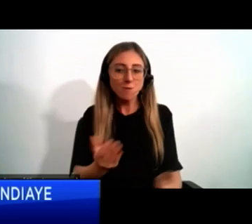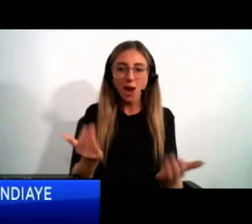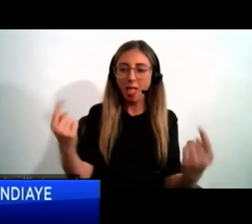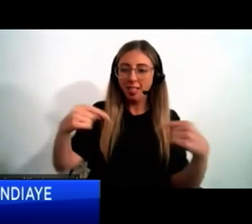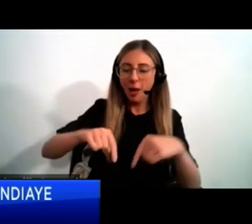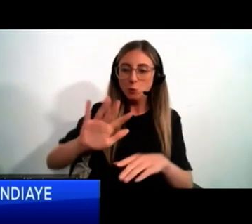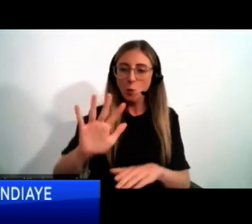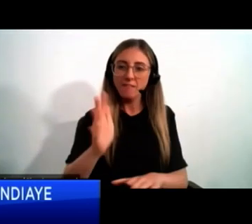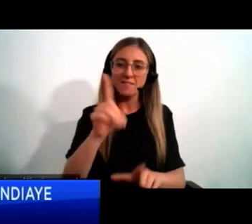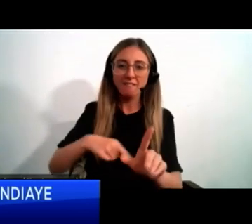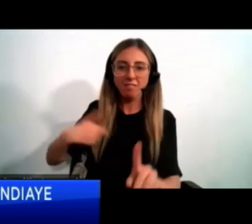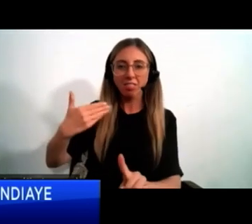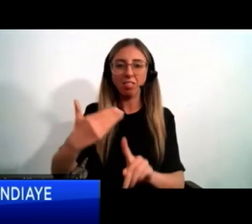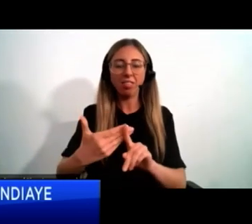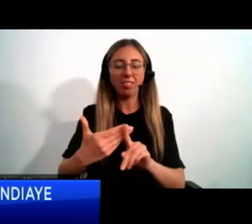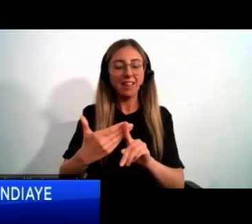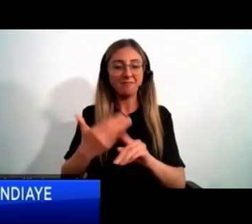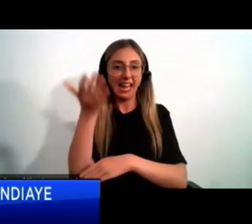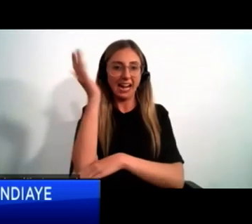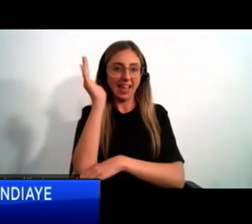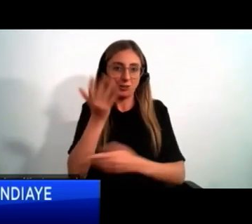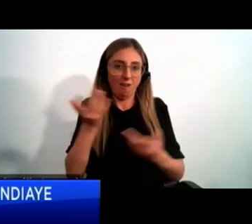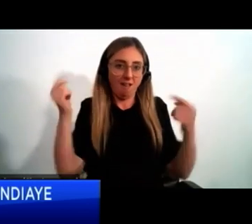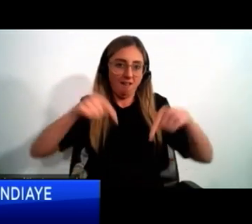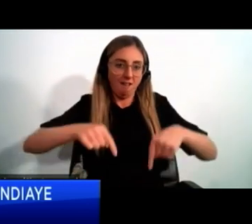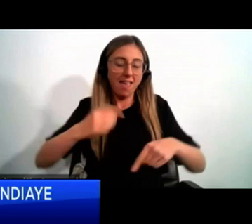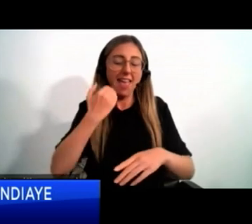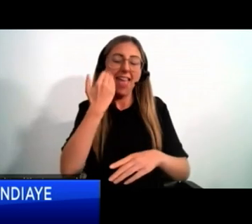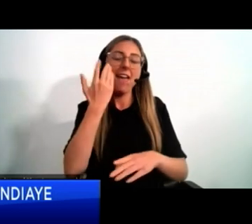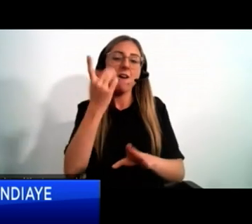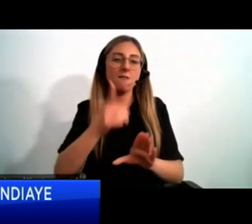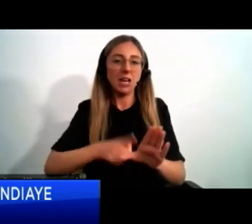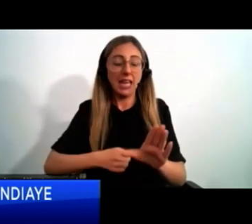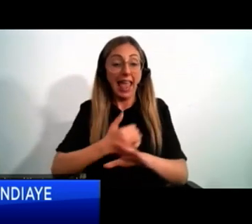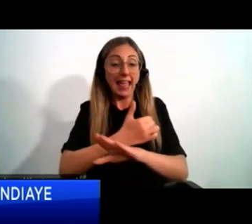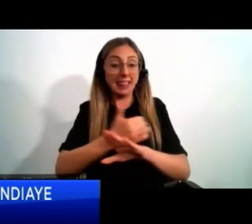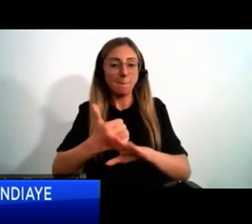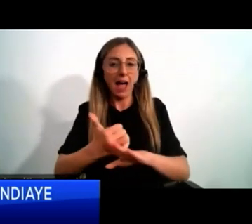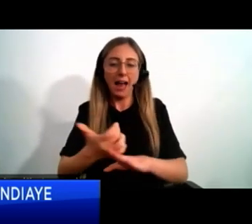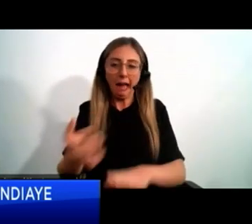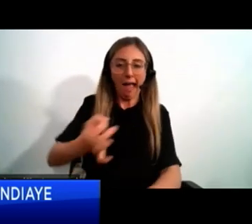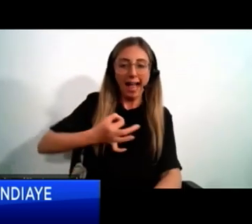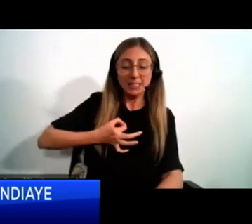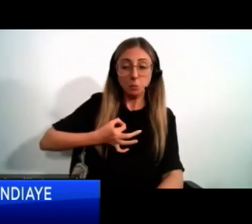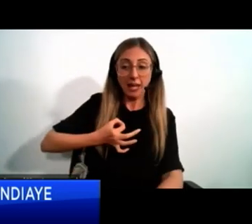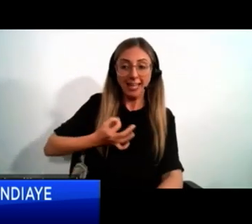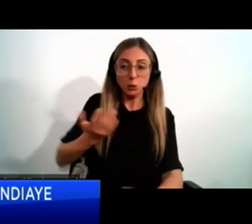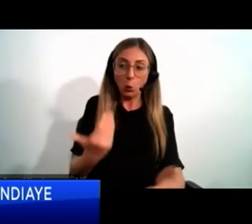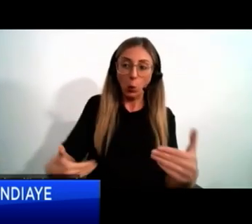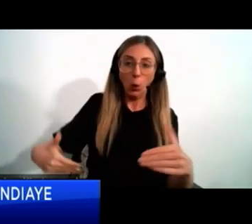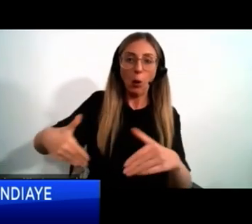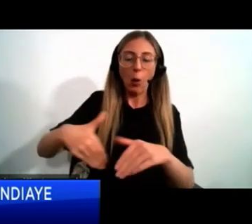the 5th Babacar Ndiaye lecture. Every year, the bank honors me by putting me on this